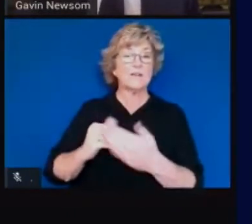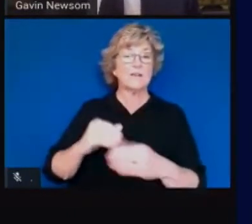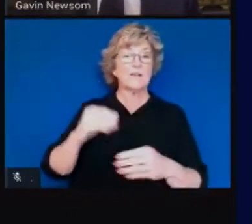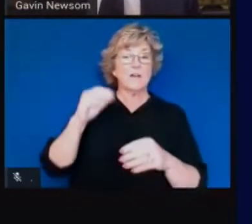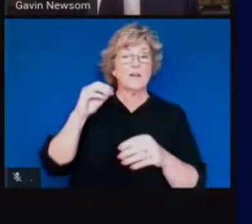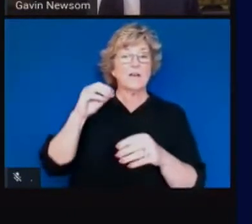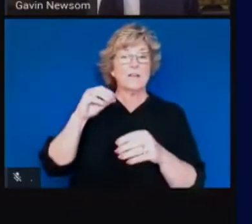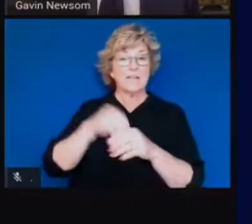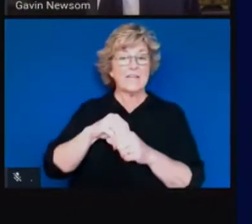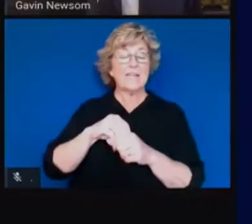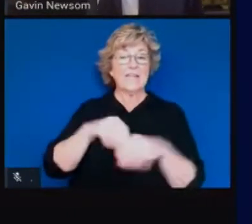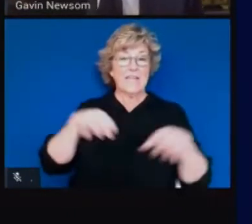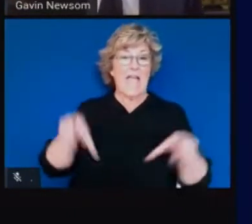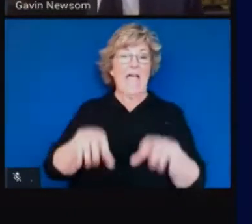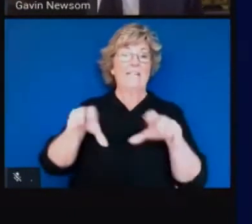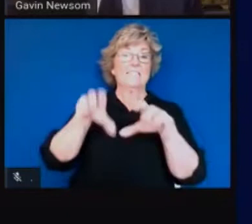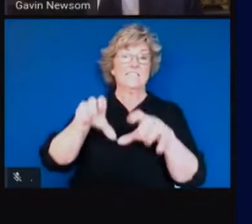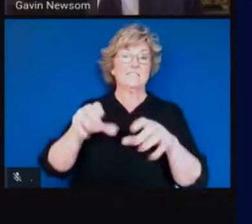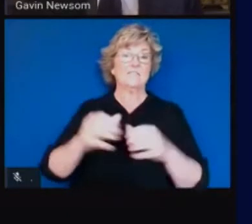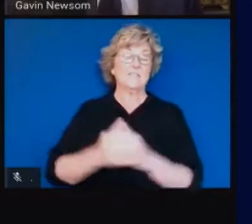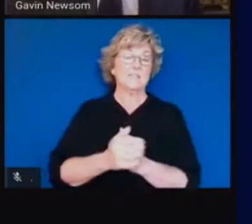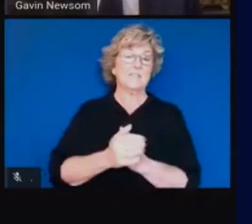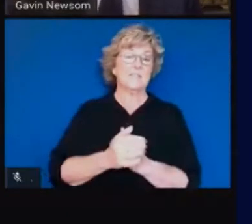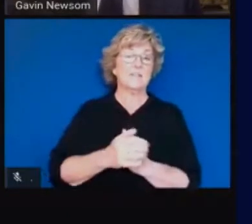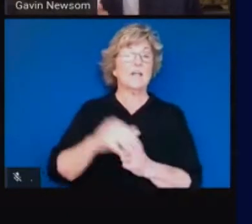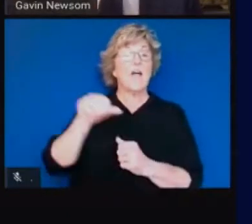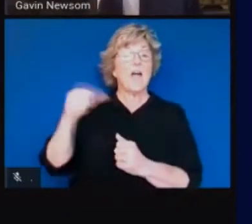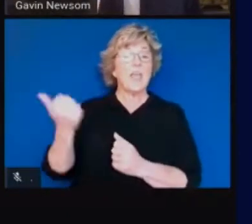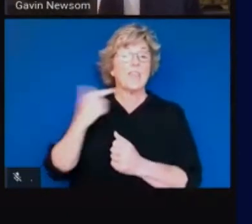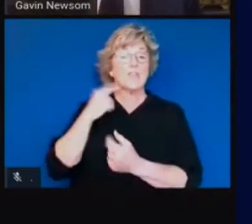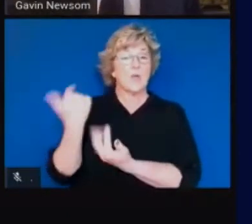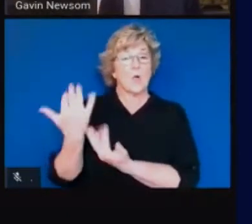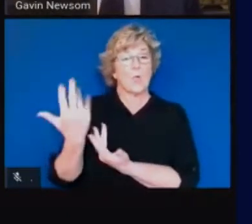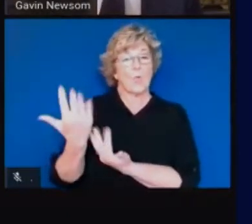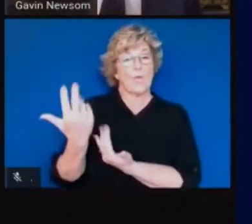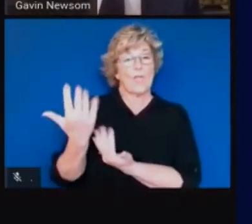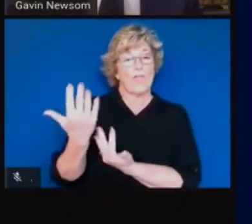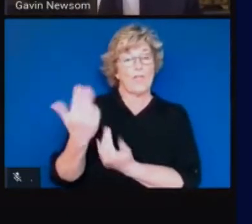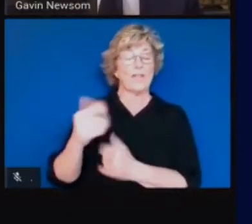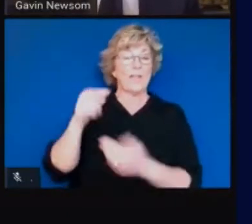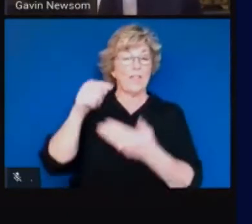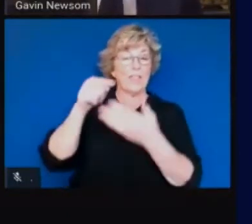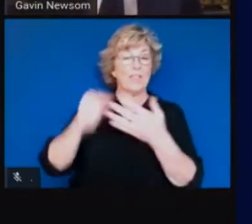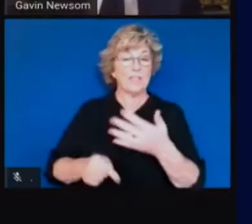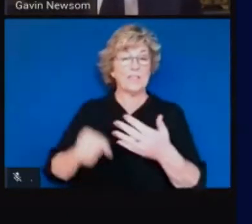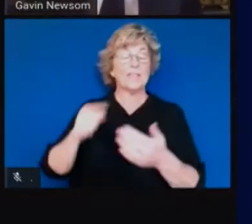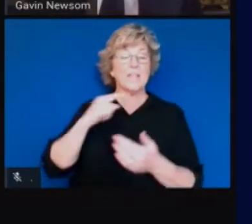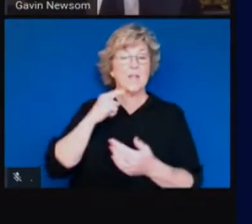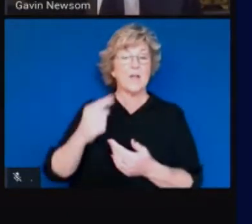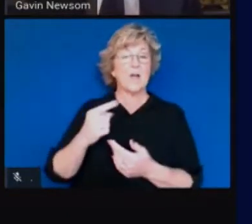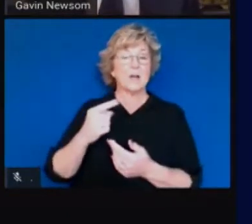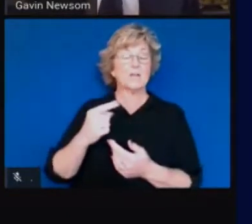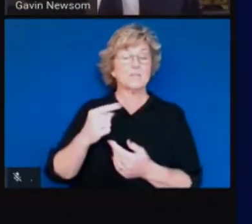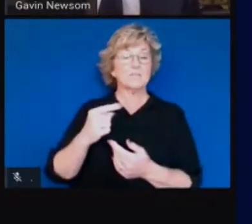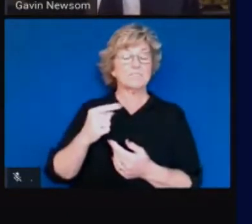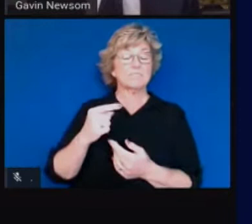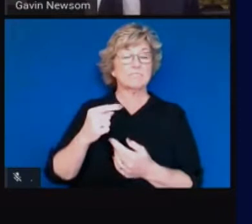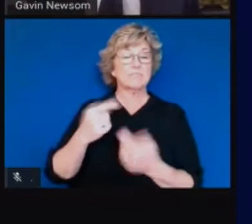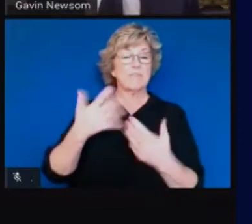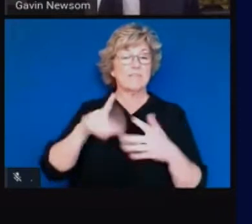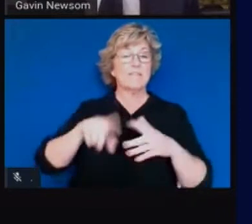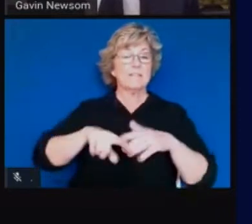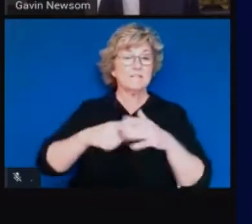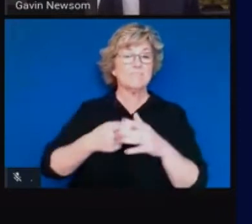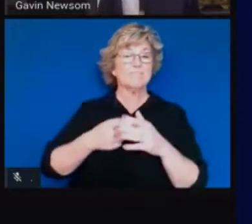status, they're now in active status. The others in warm status, these specifically in active status. We now have 62 patients in